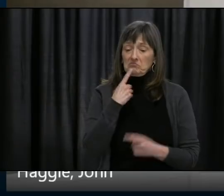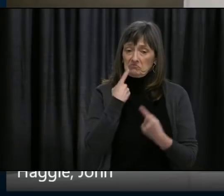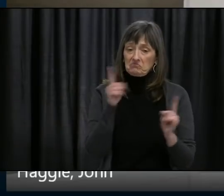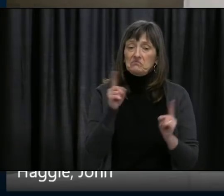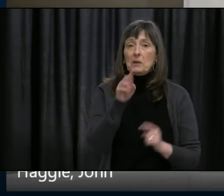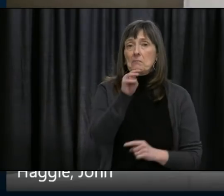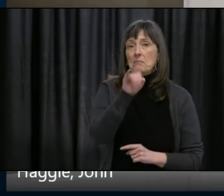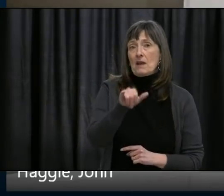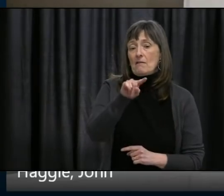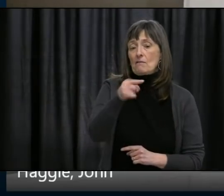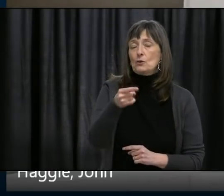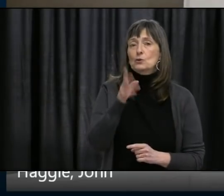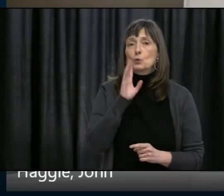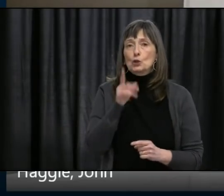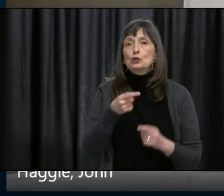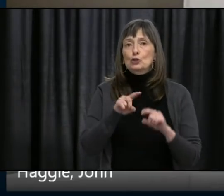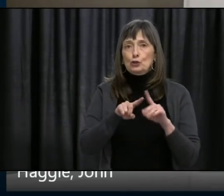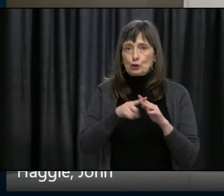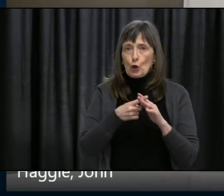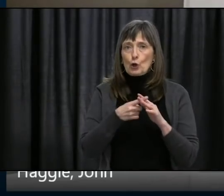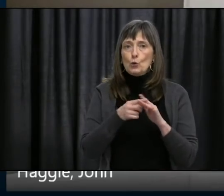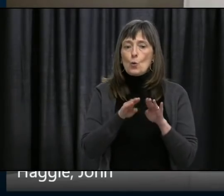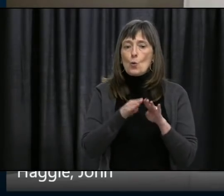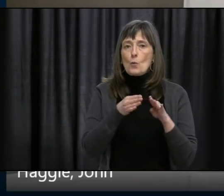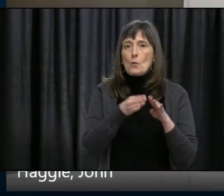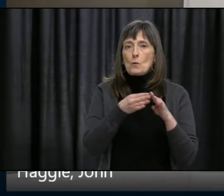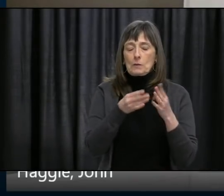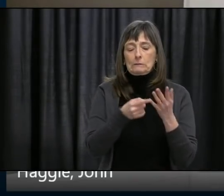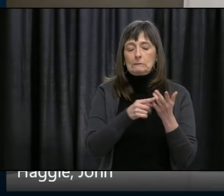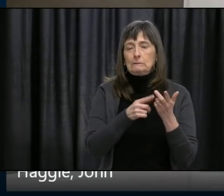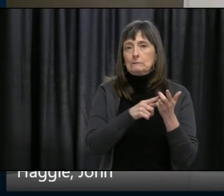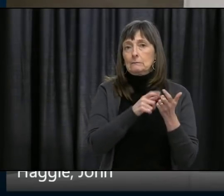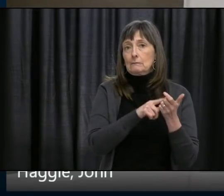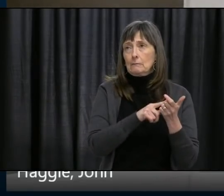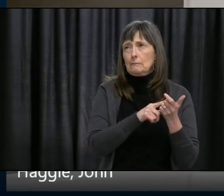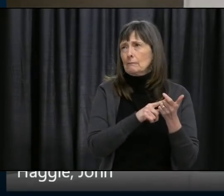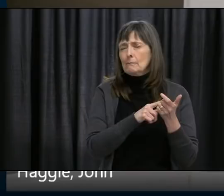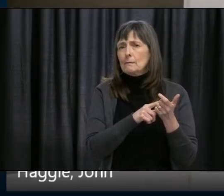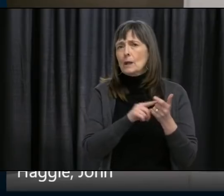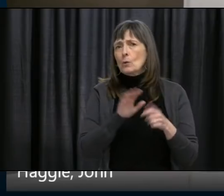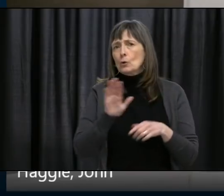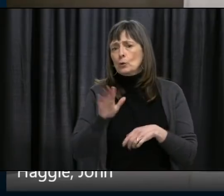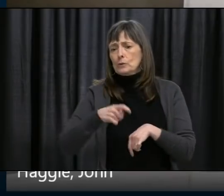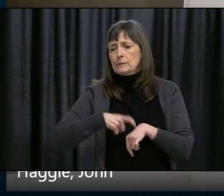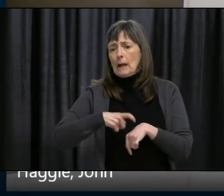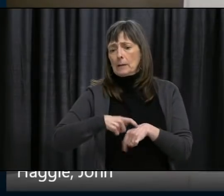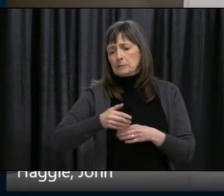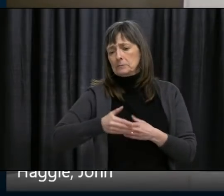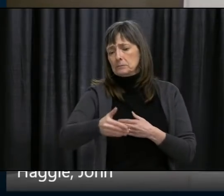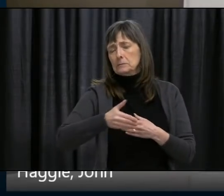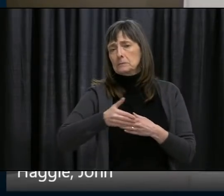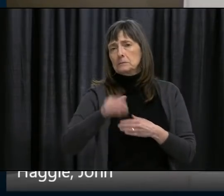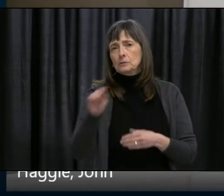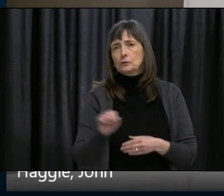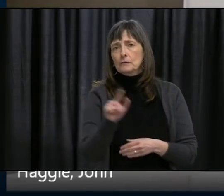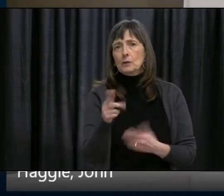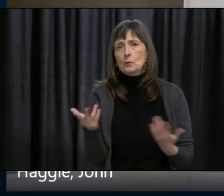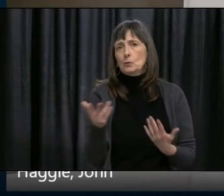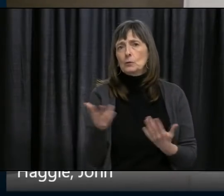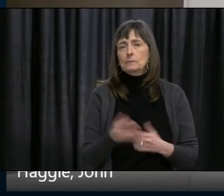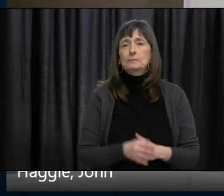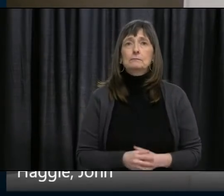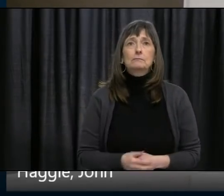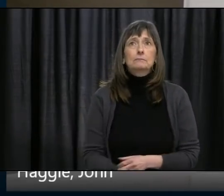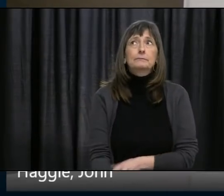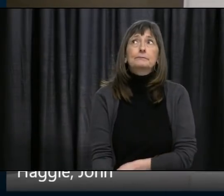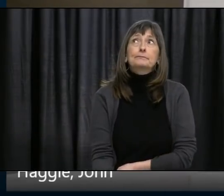What's the timeline for coming up with some of the specific measures and the specific timelines for this process? Well,